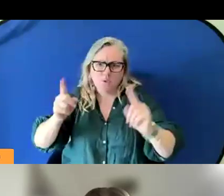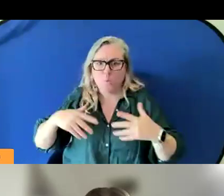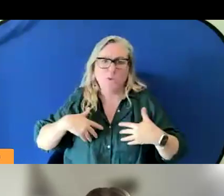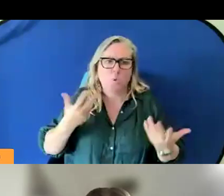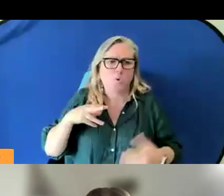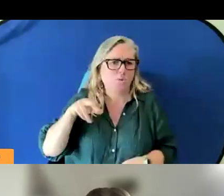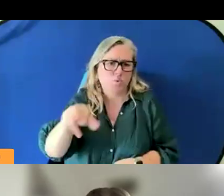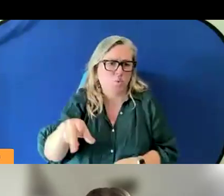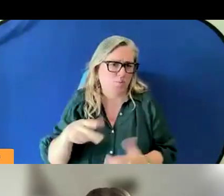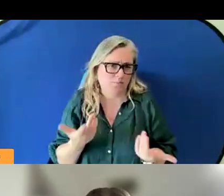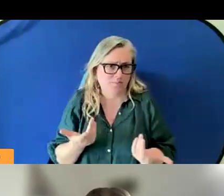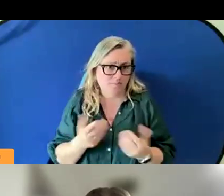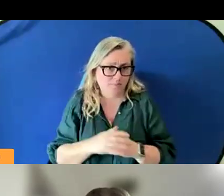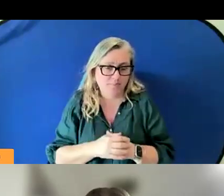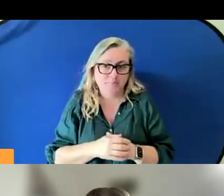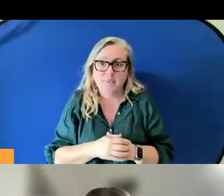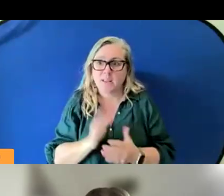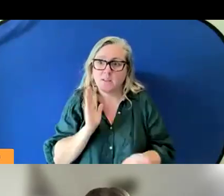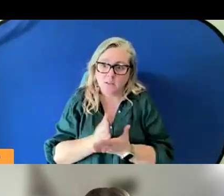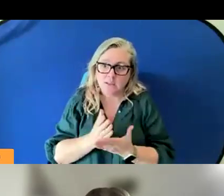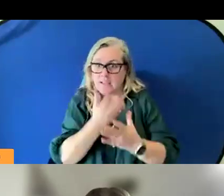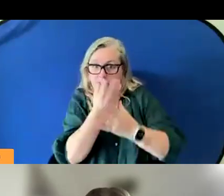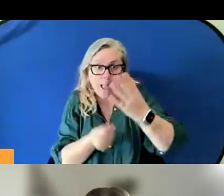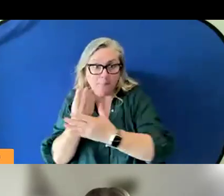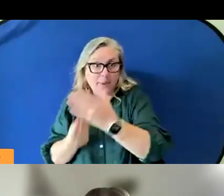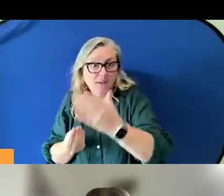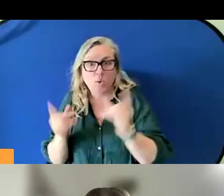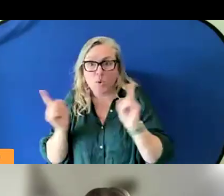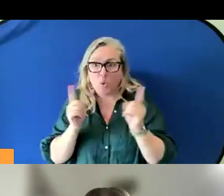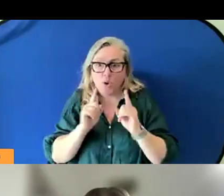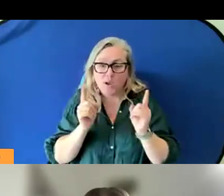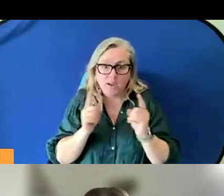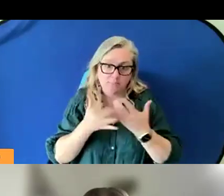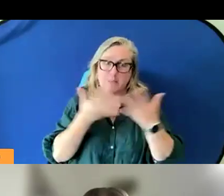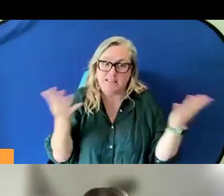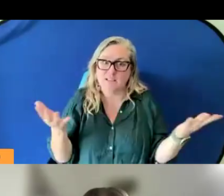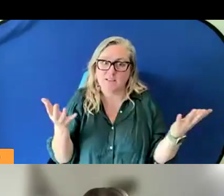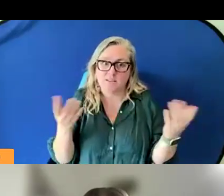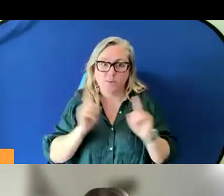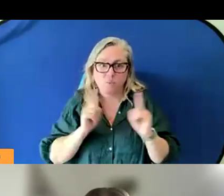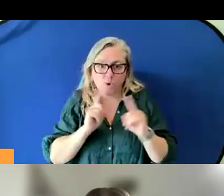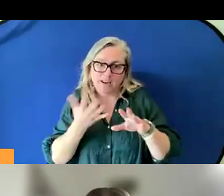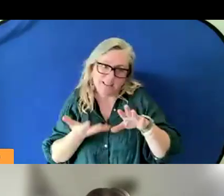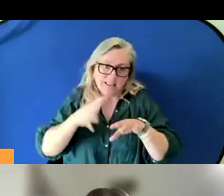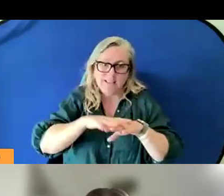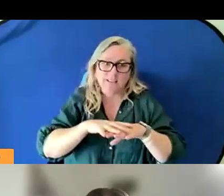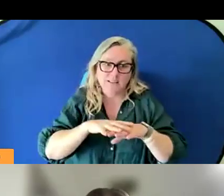them. Some of the gaps were intersection. Some of the big gaps were intersectionality,